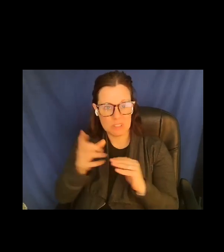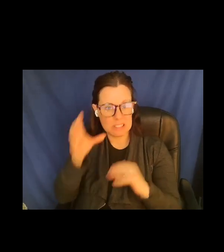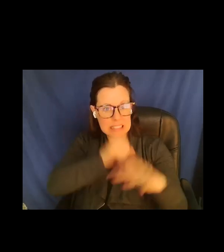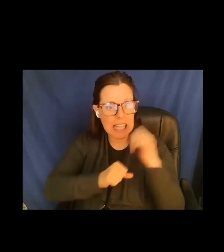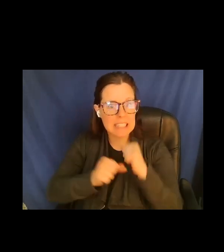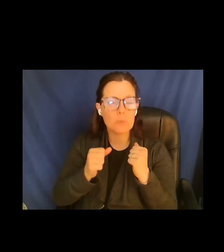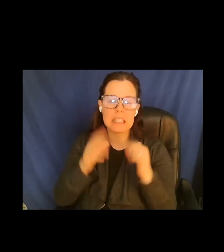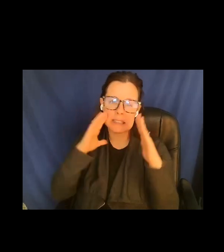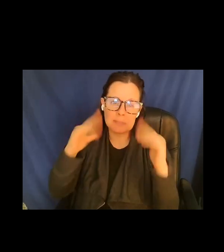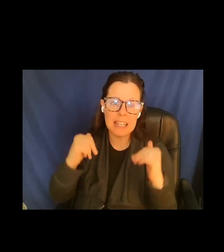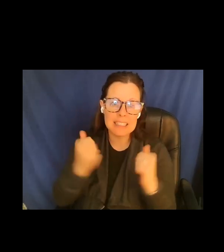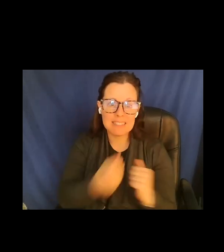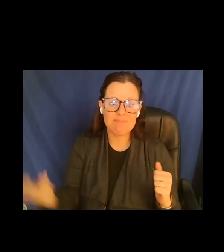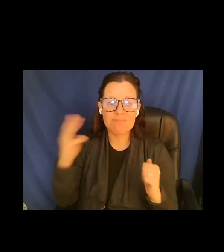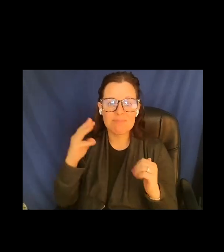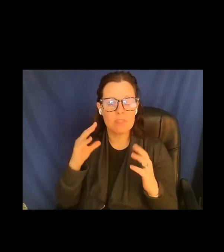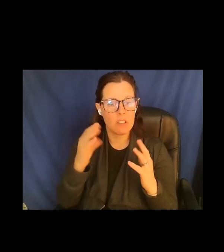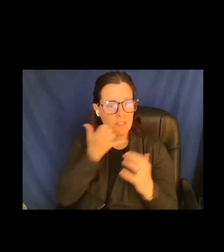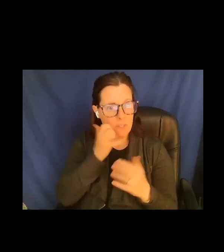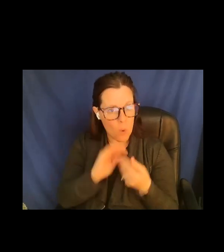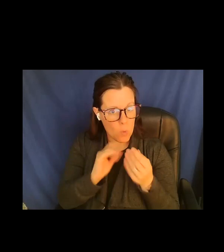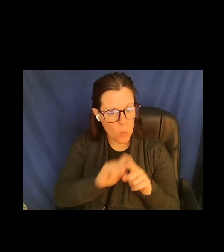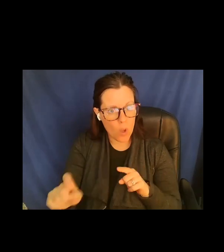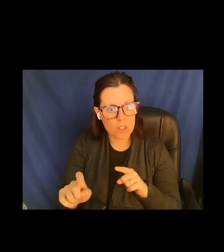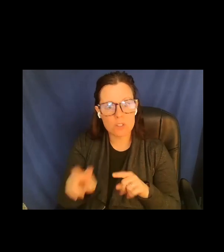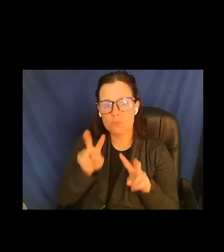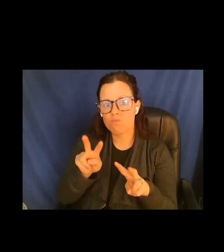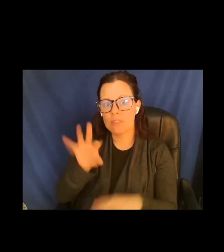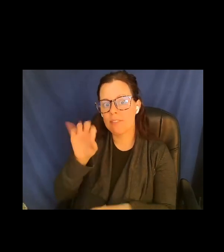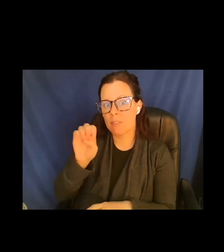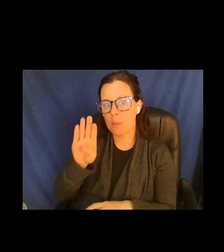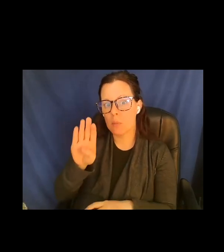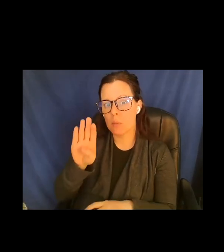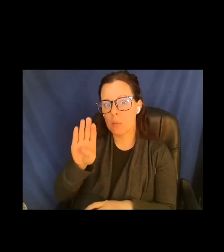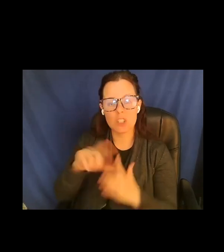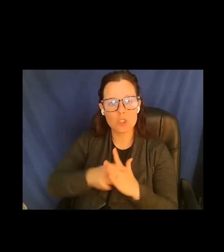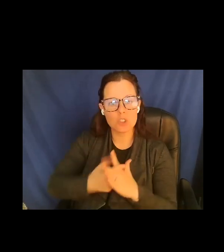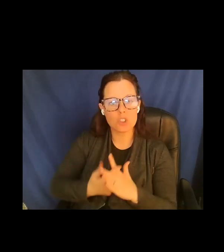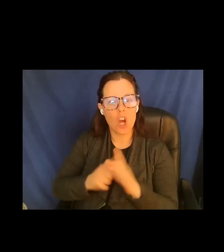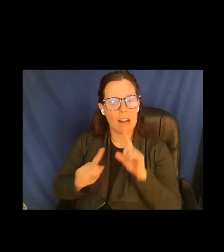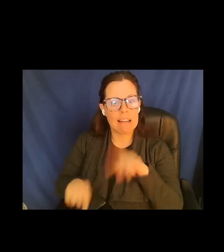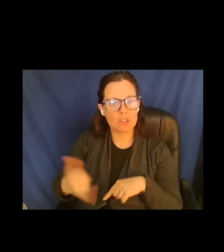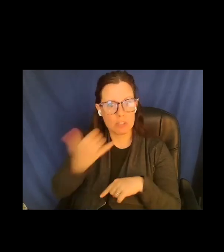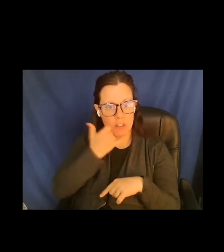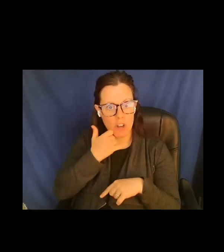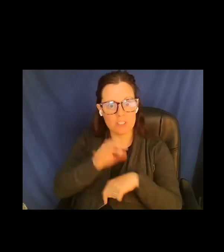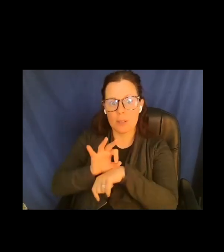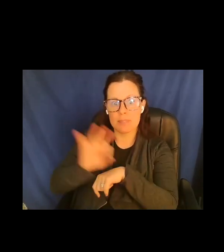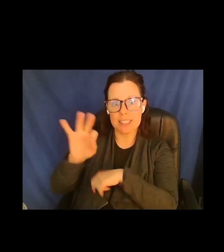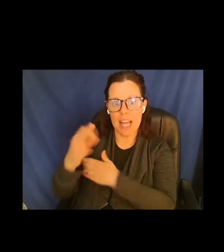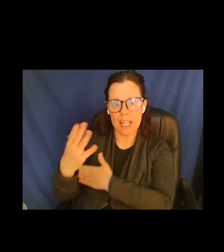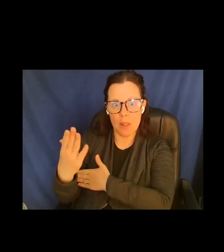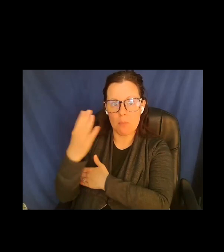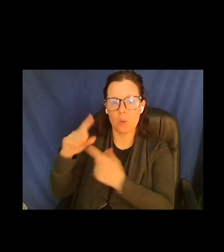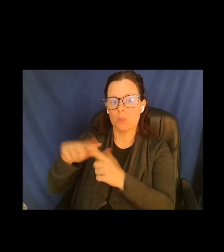calls. And so we are looking at February 15th to begin taking calls from 9 a.m. to 3 p.m. at